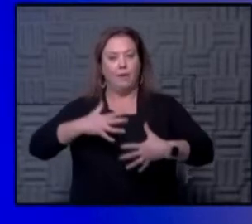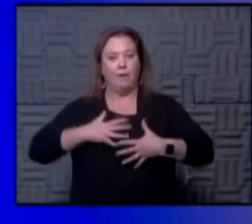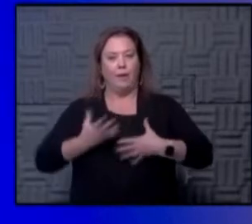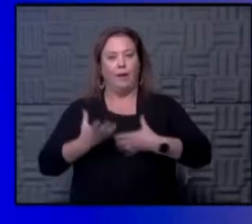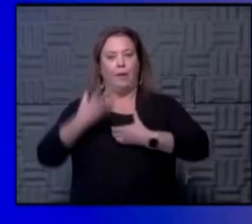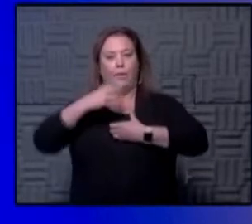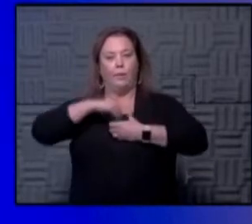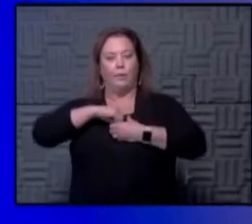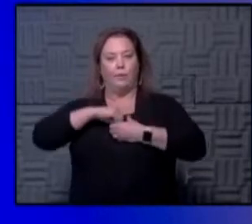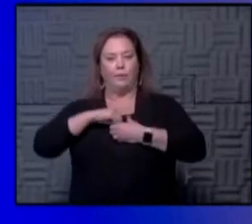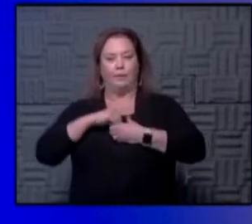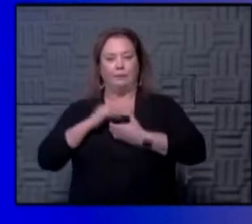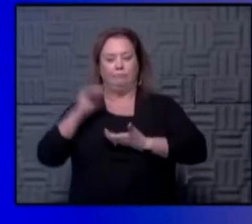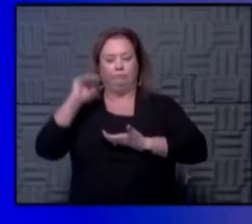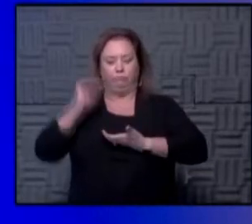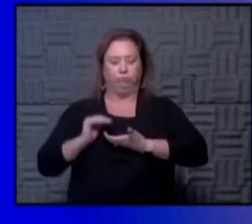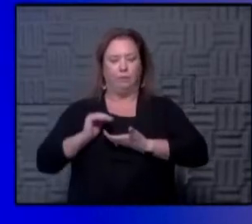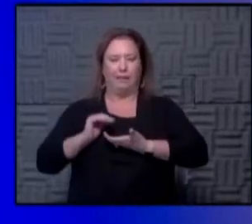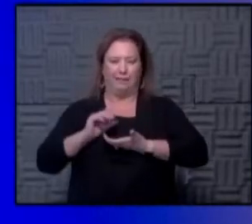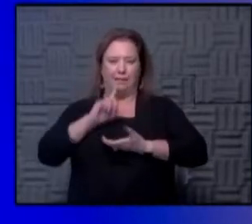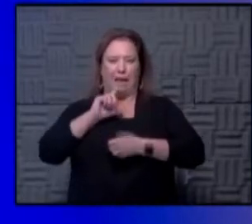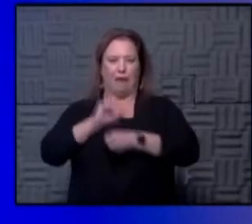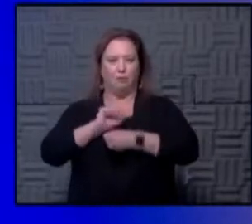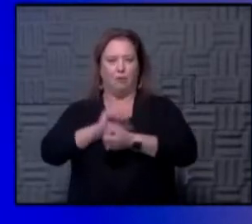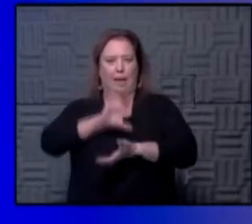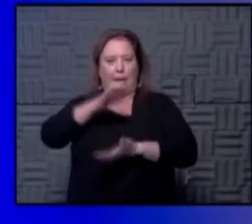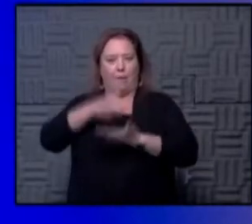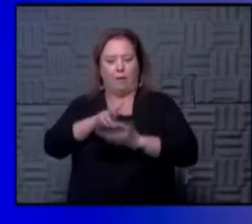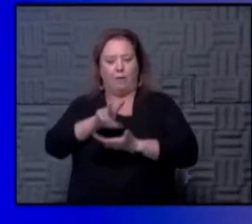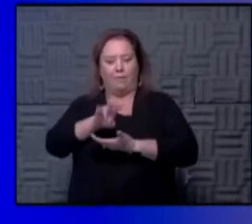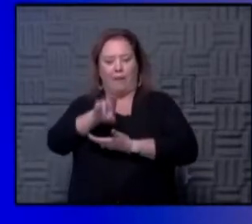is probably minuscule to the actual amount of virus